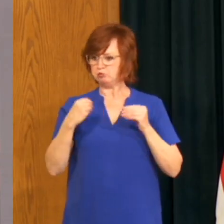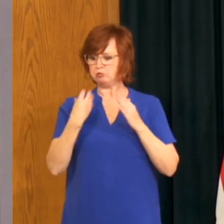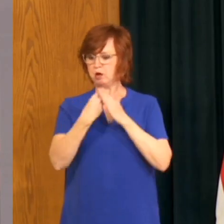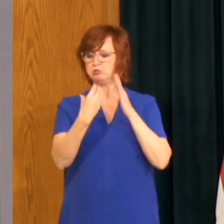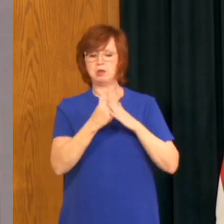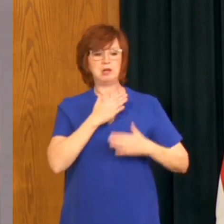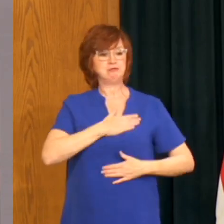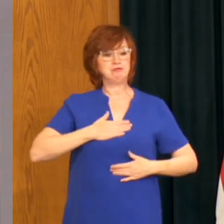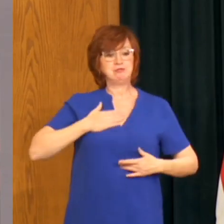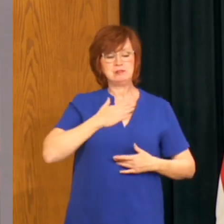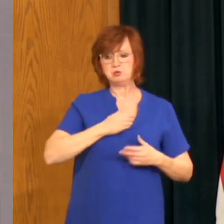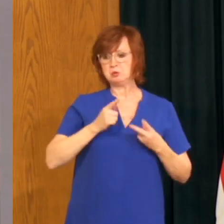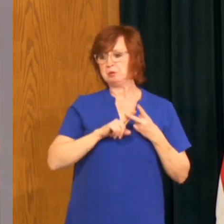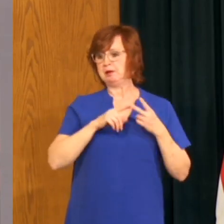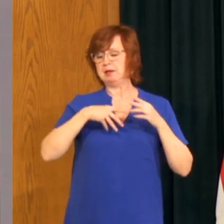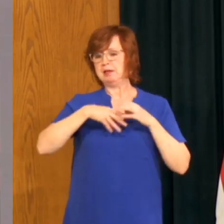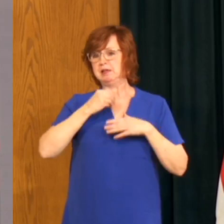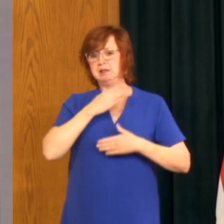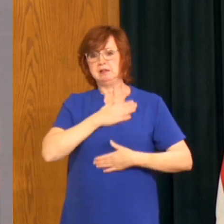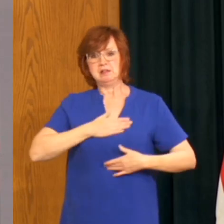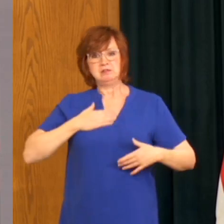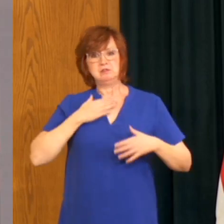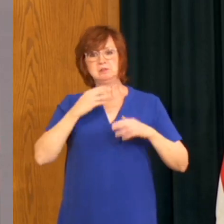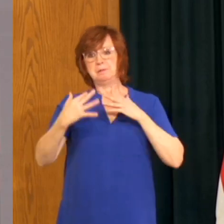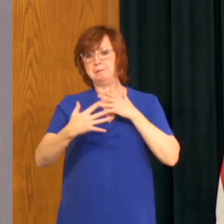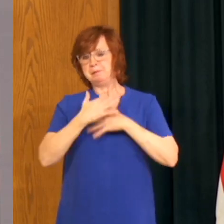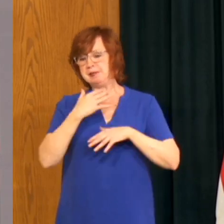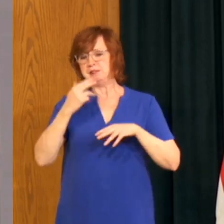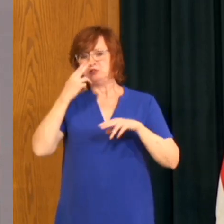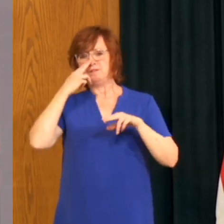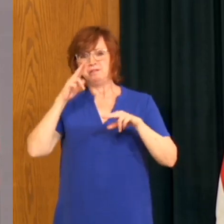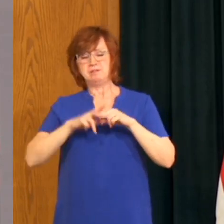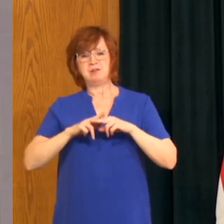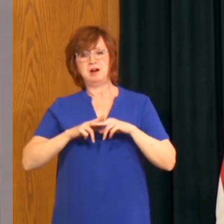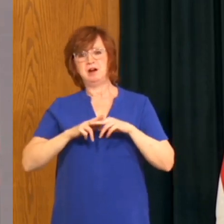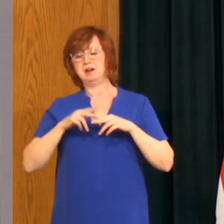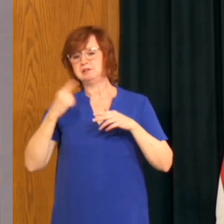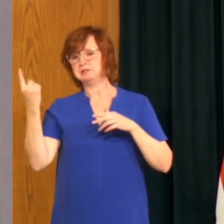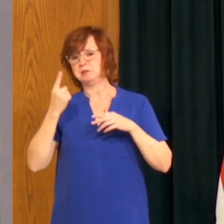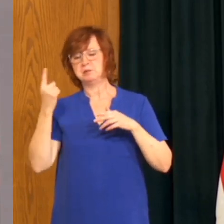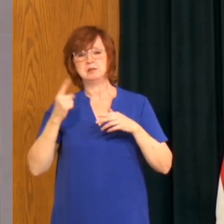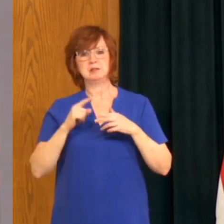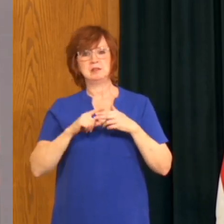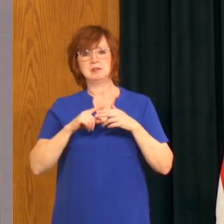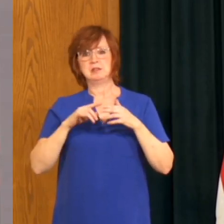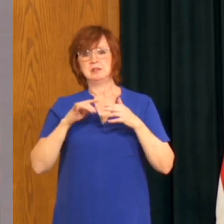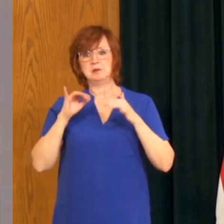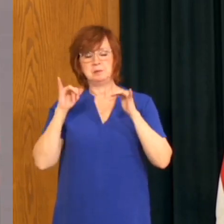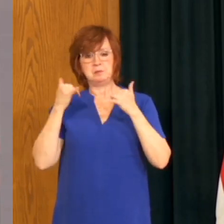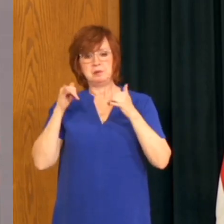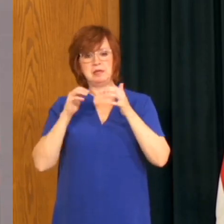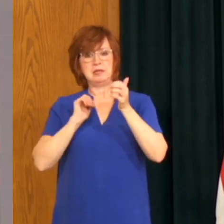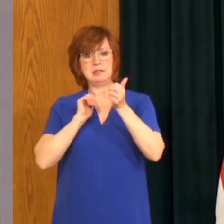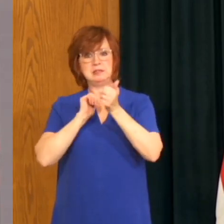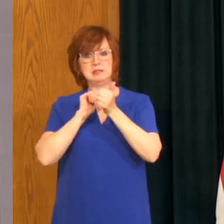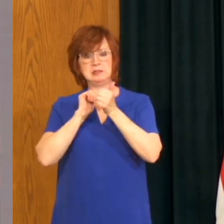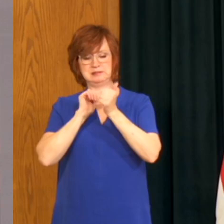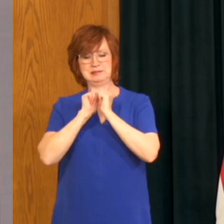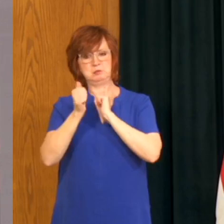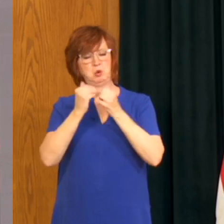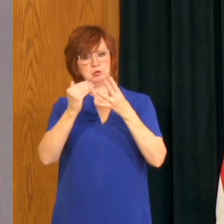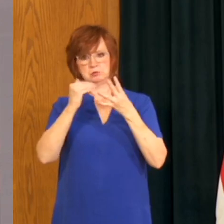activities or recreational activities as part of reopening Saskatchewan 3, outdoor sporting events as part of